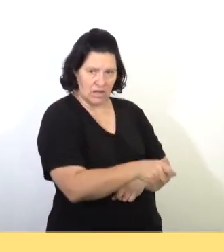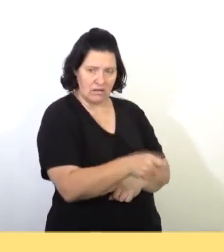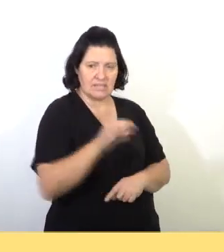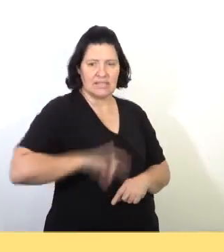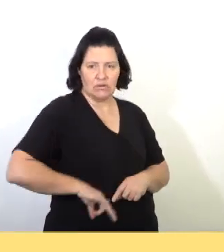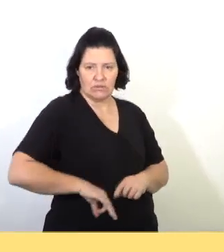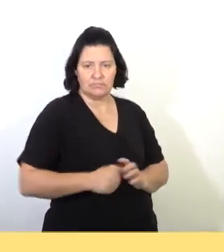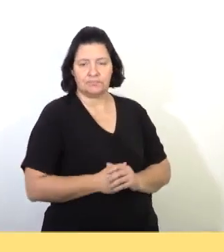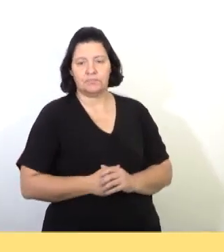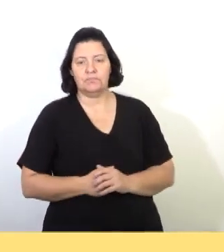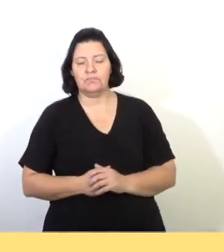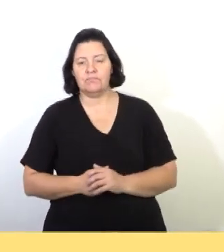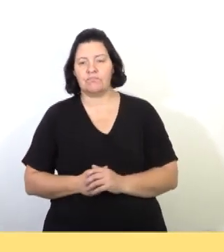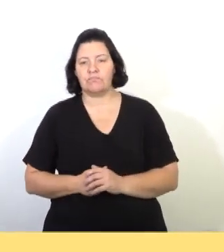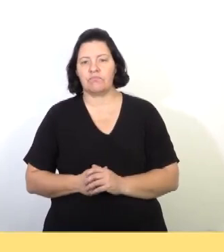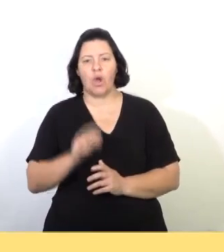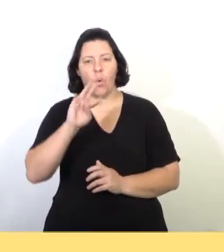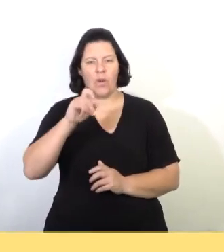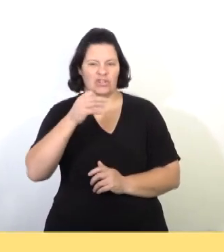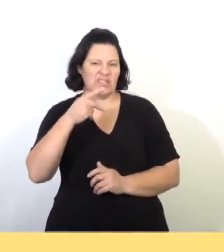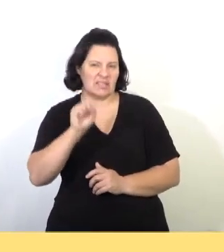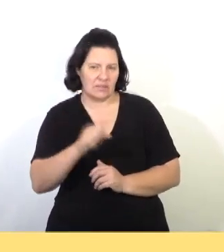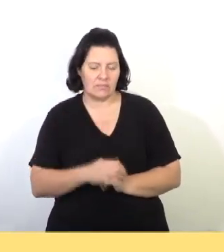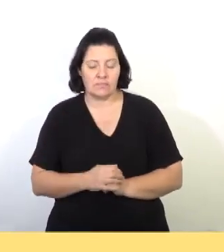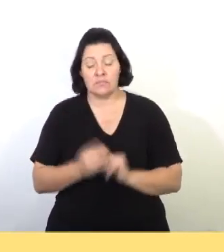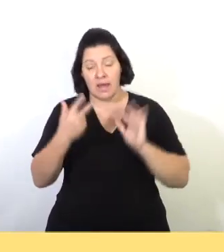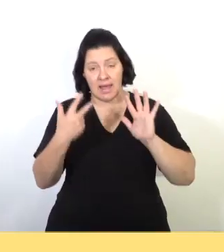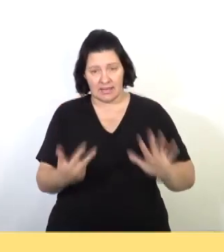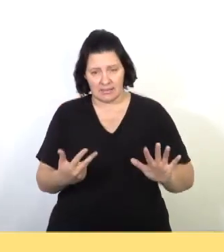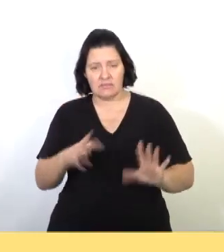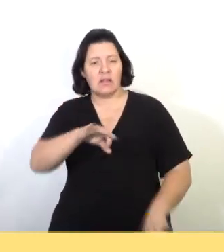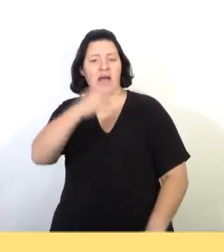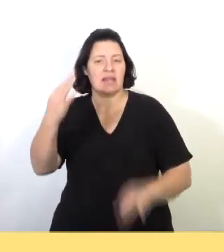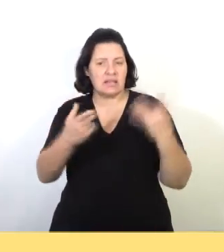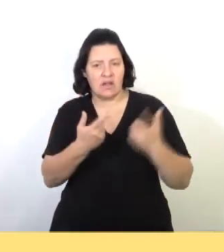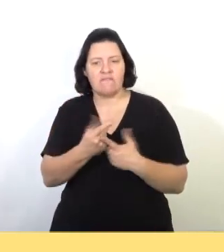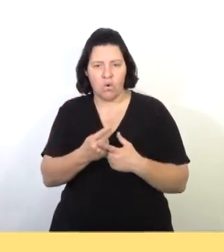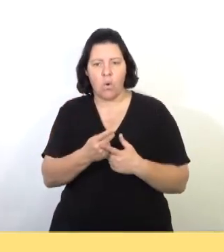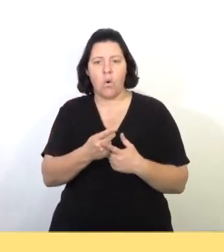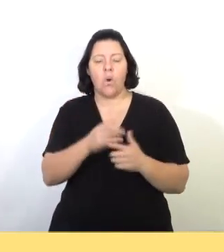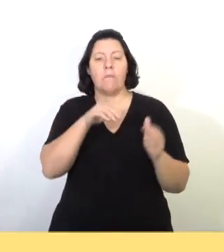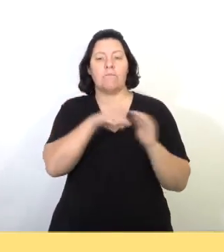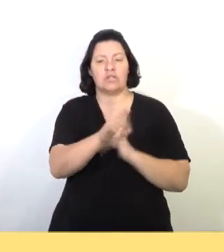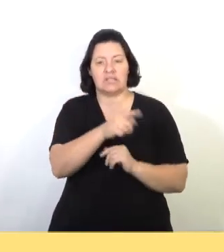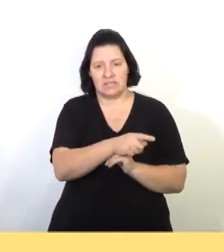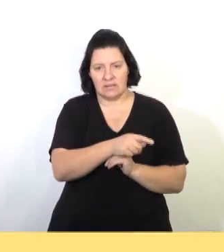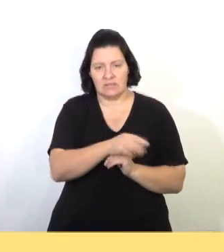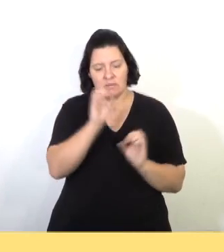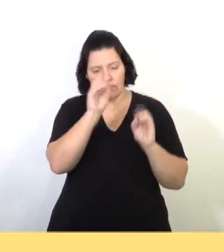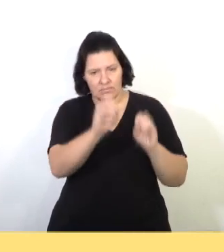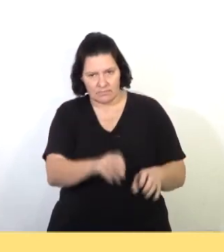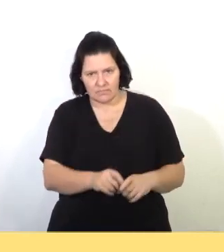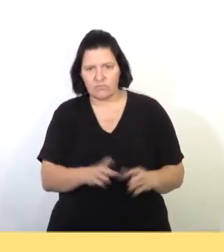petty cash journal. And then on number eight, this is analysis for postages. That is if